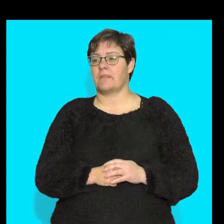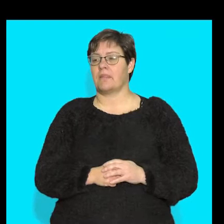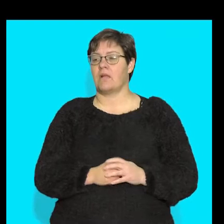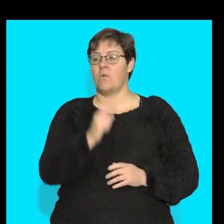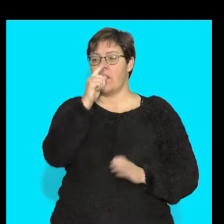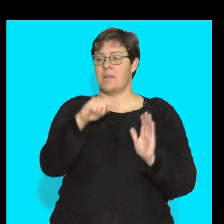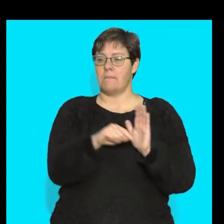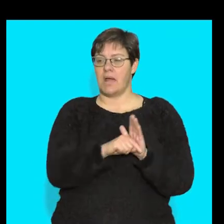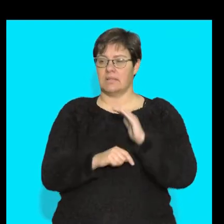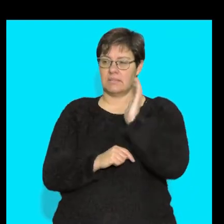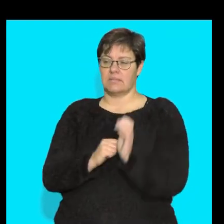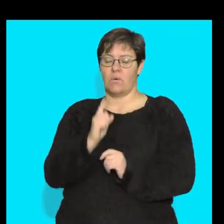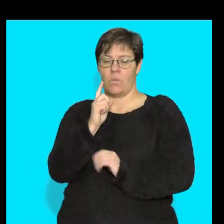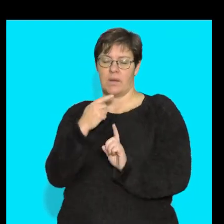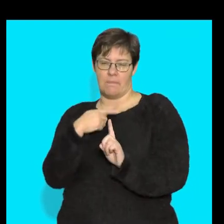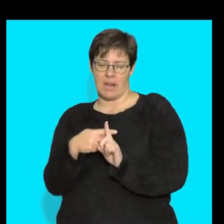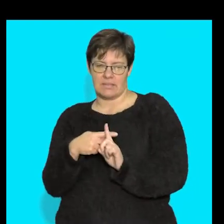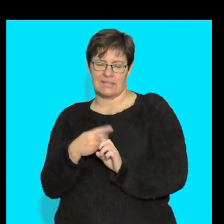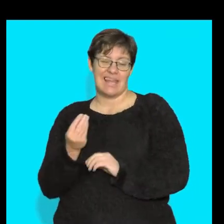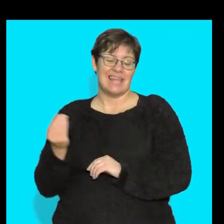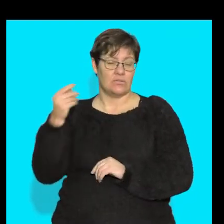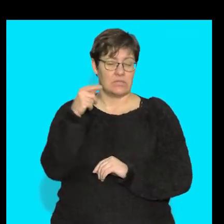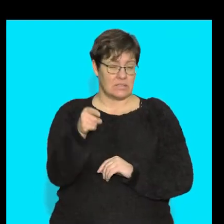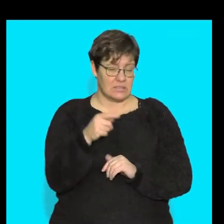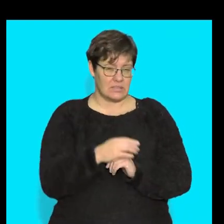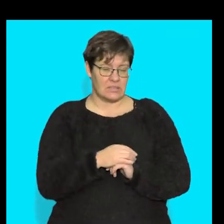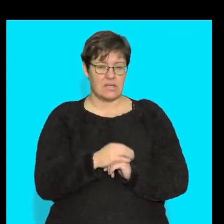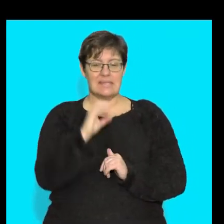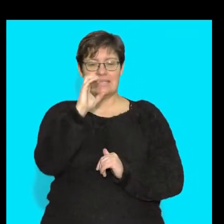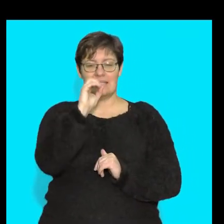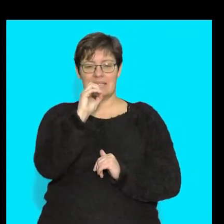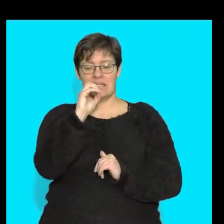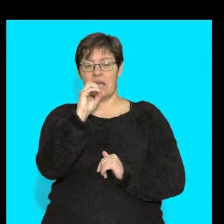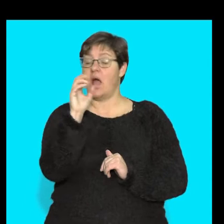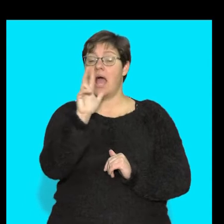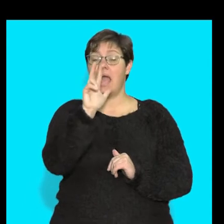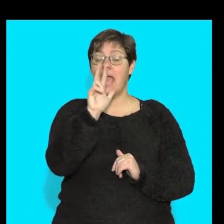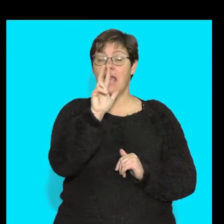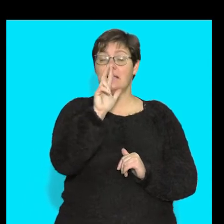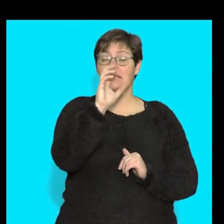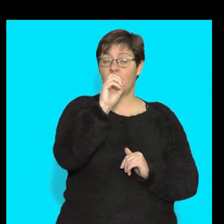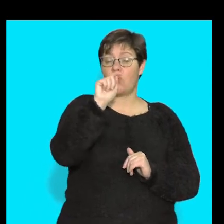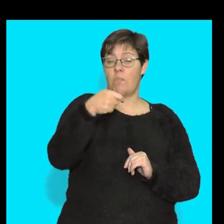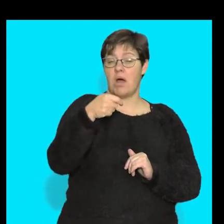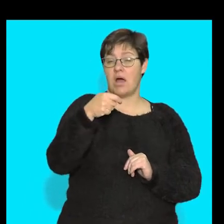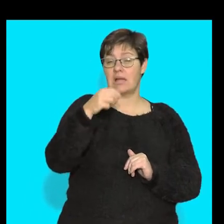1 minus 1 plus, the interest here, remember, was 8.5, right?